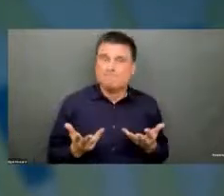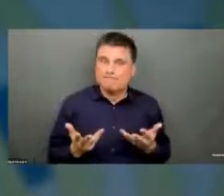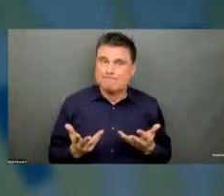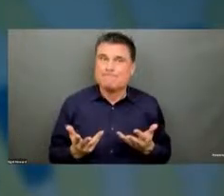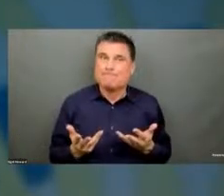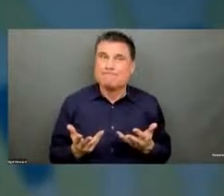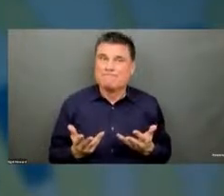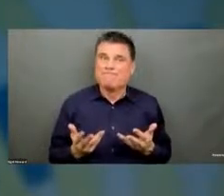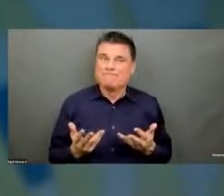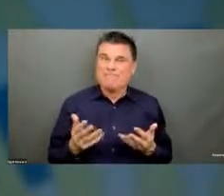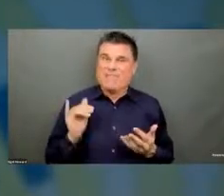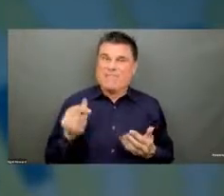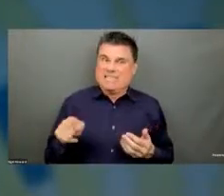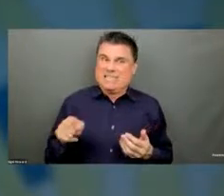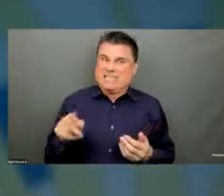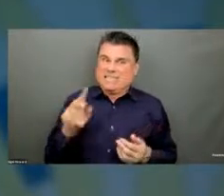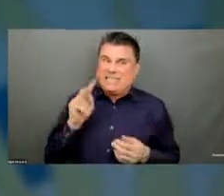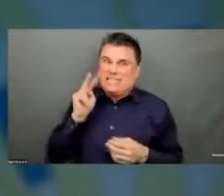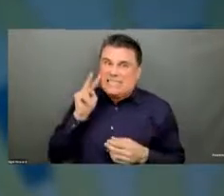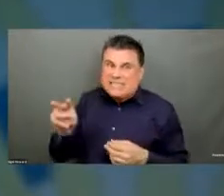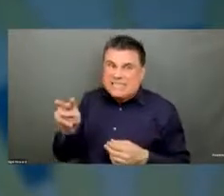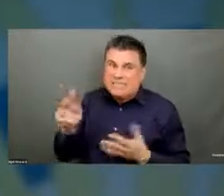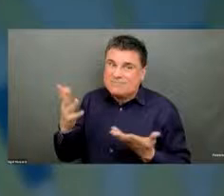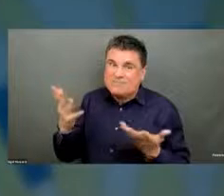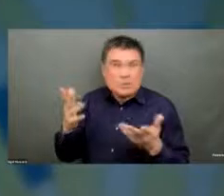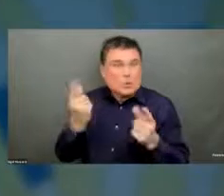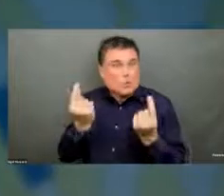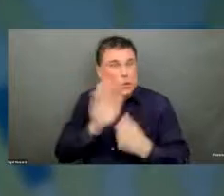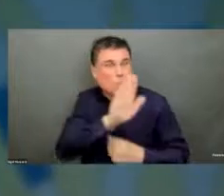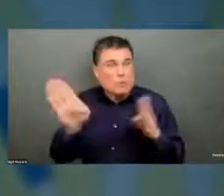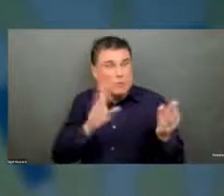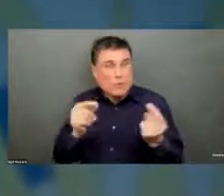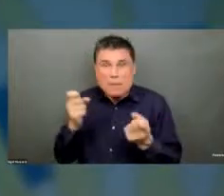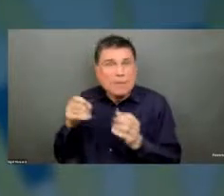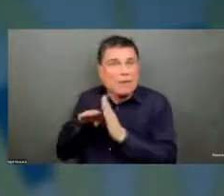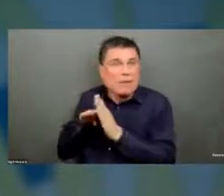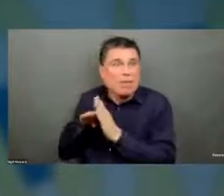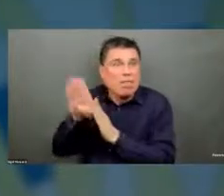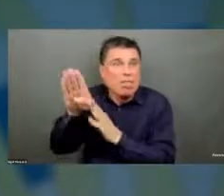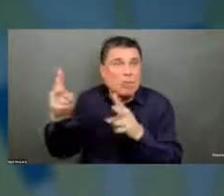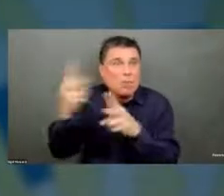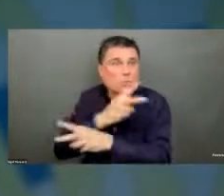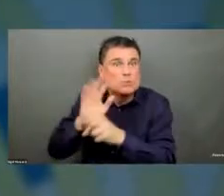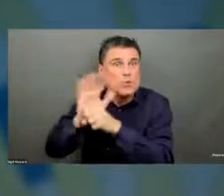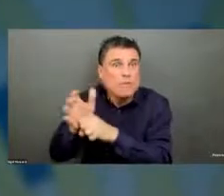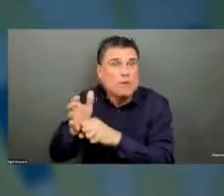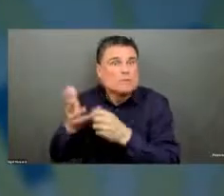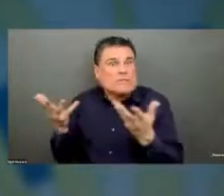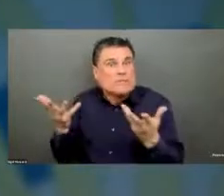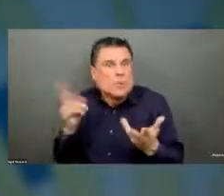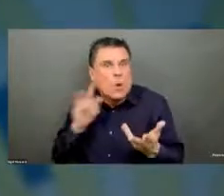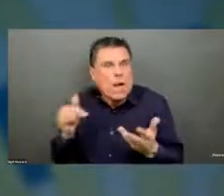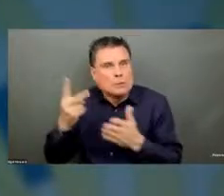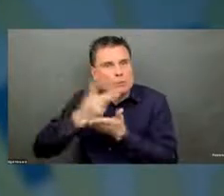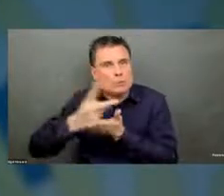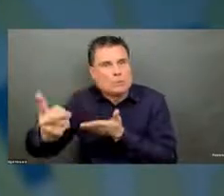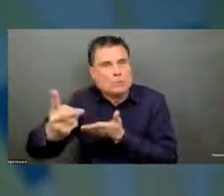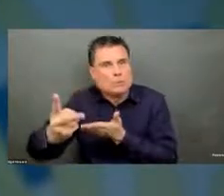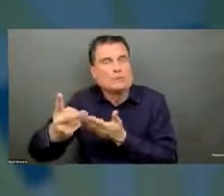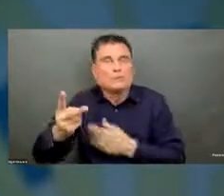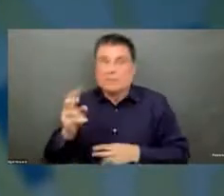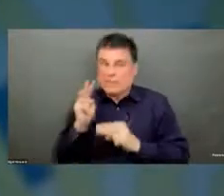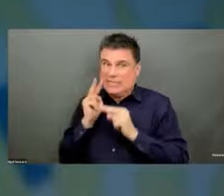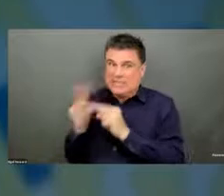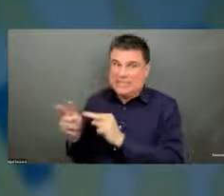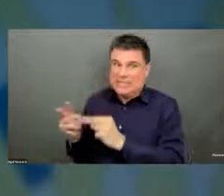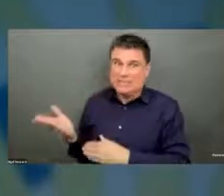April. Right now, what we are seeing is a reflection of the activities that we did and the risks that we took or didn't